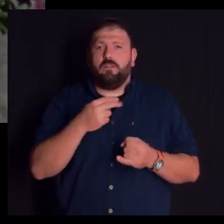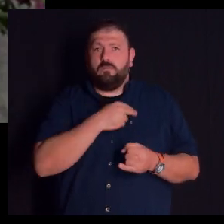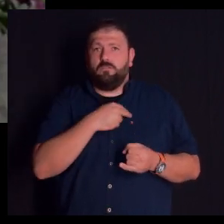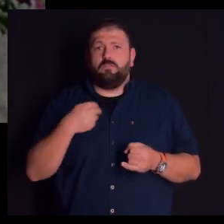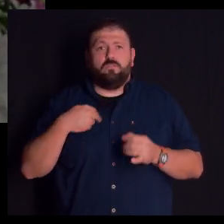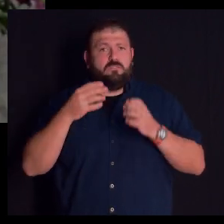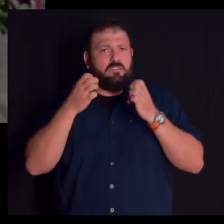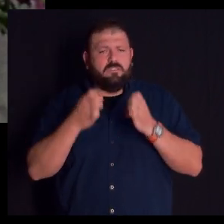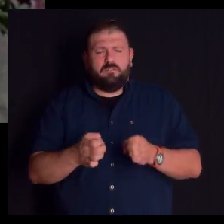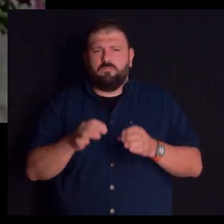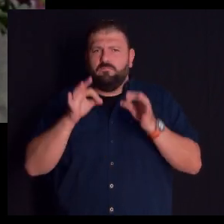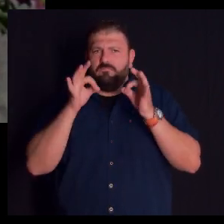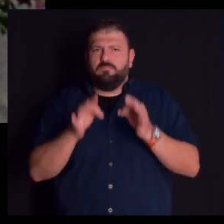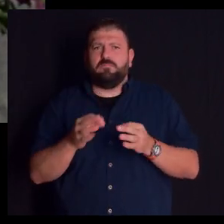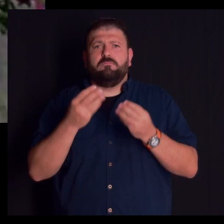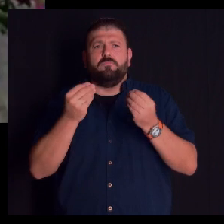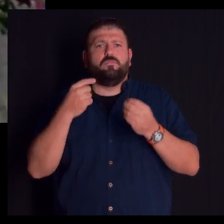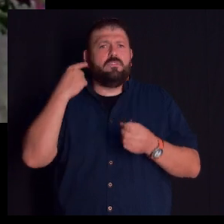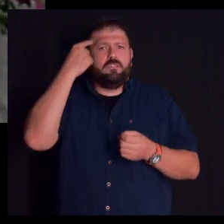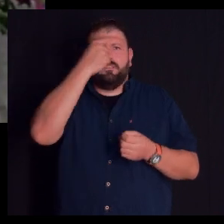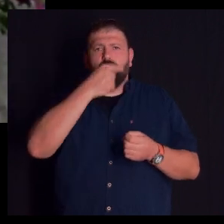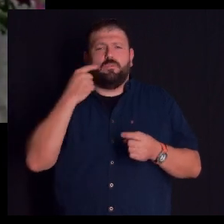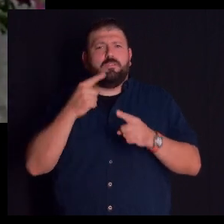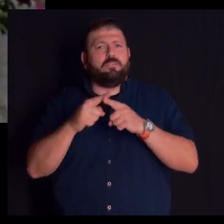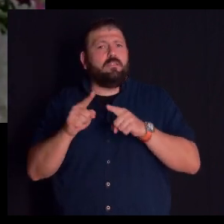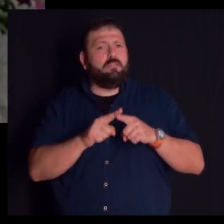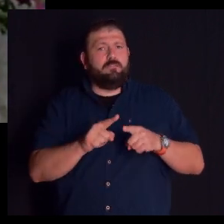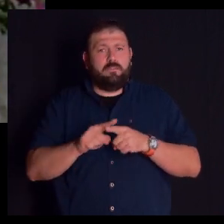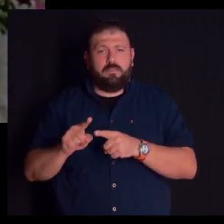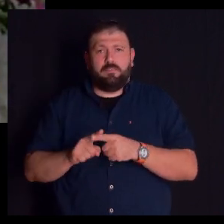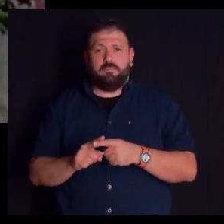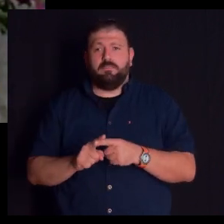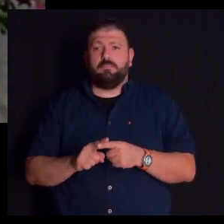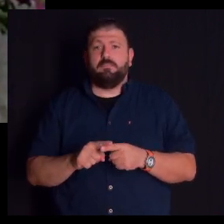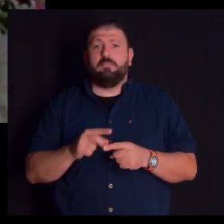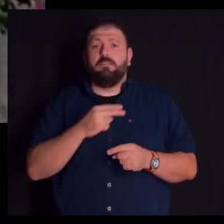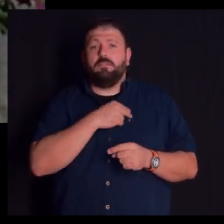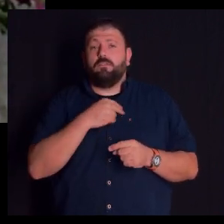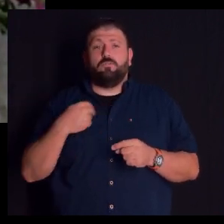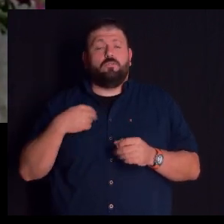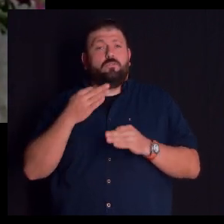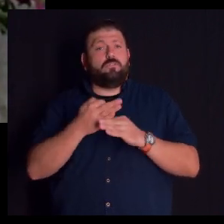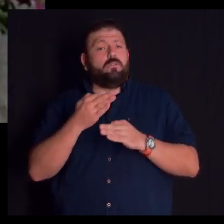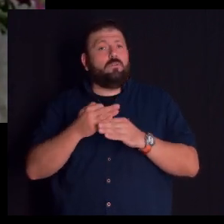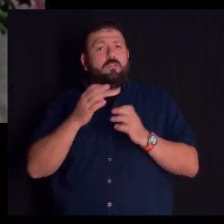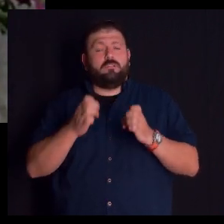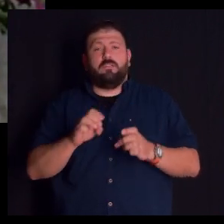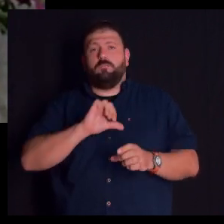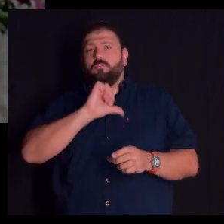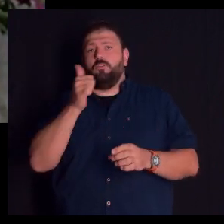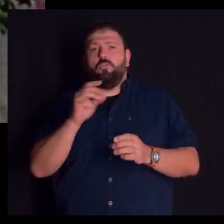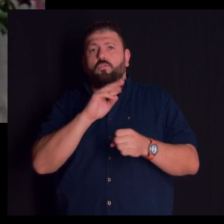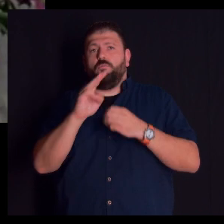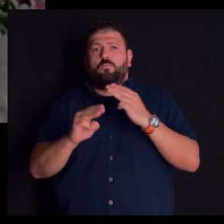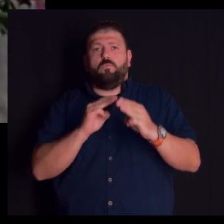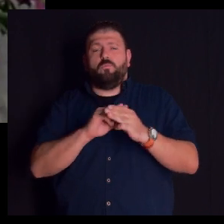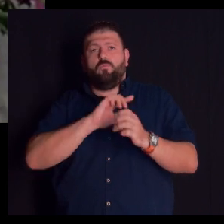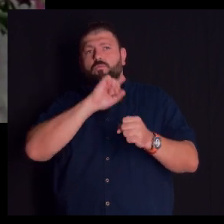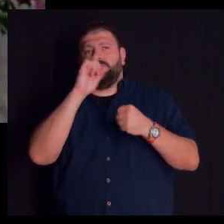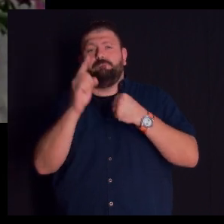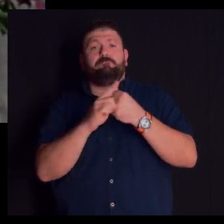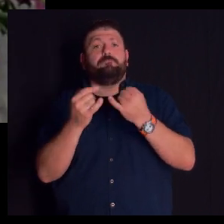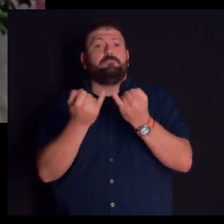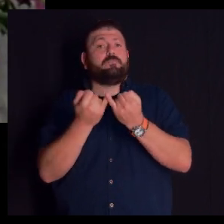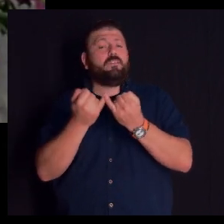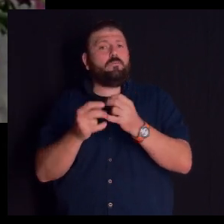the world with Stefana and Sharoba, many hours of differences. So we are everywhere. And then we are